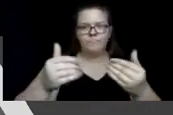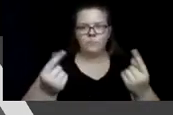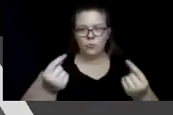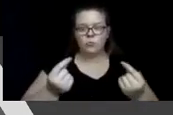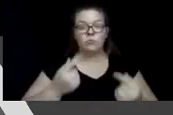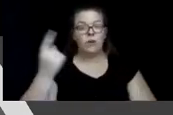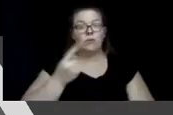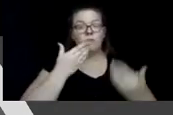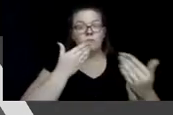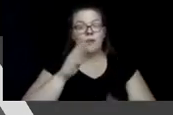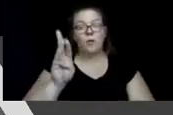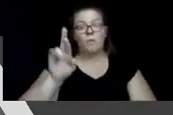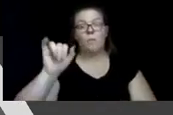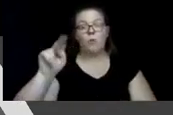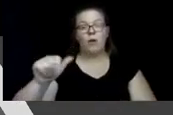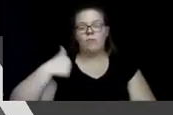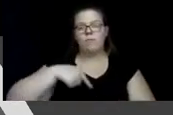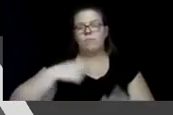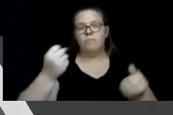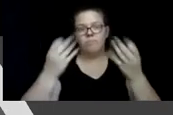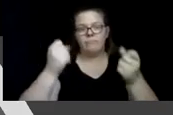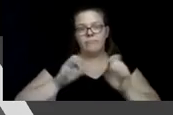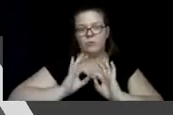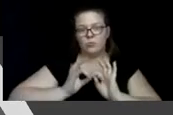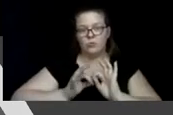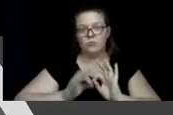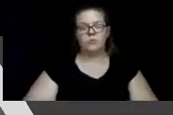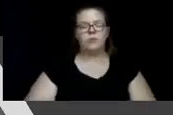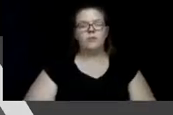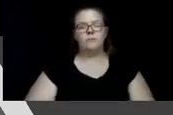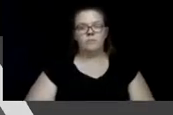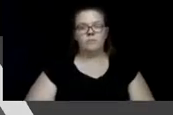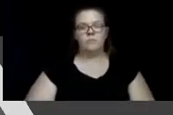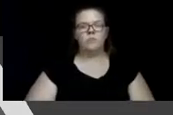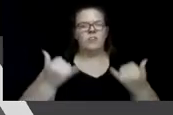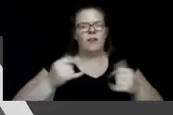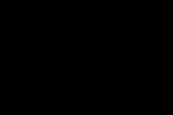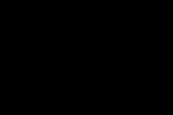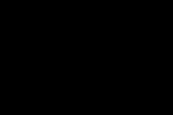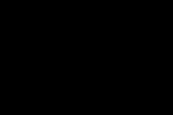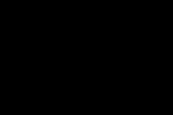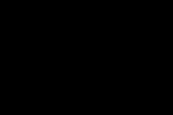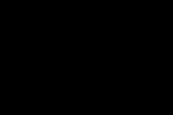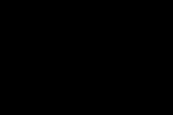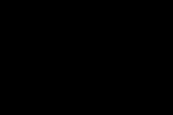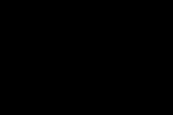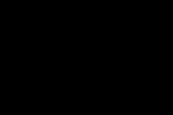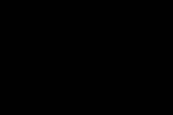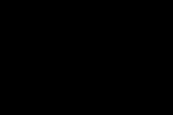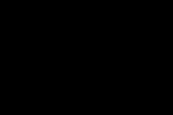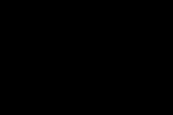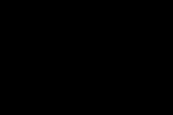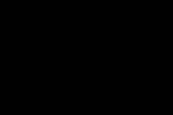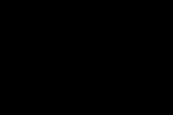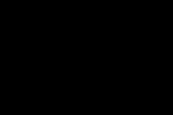you to Brianna, our ASL interpreter. And so I'm going to stop sharing the screen. And I